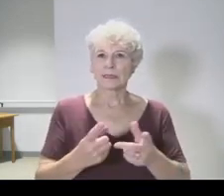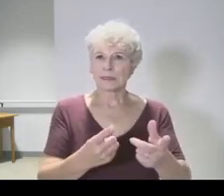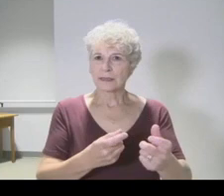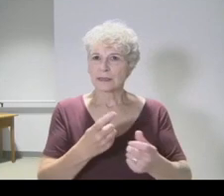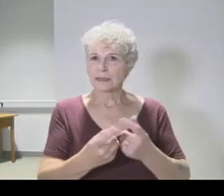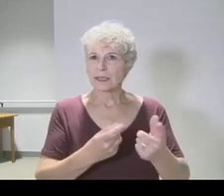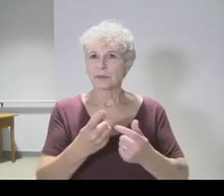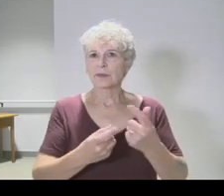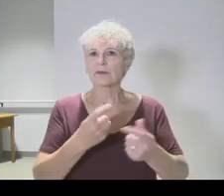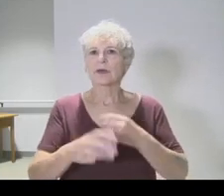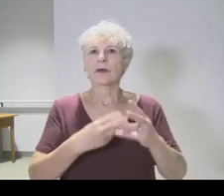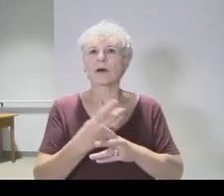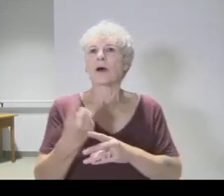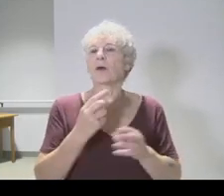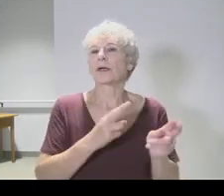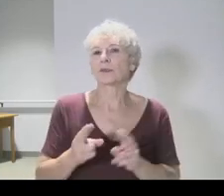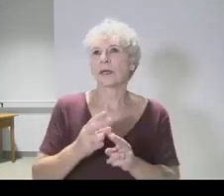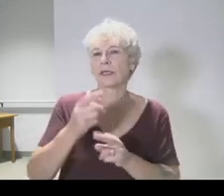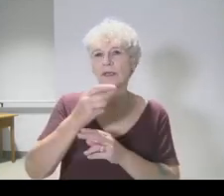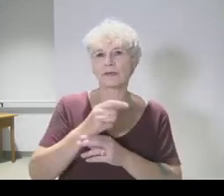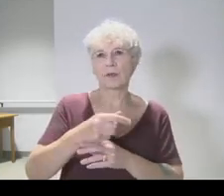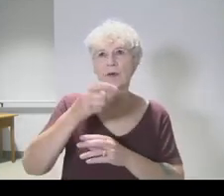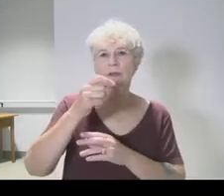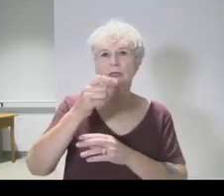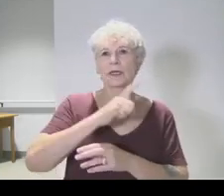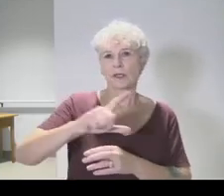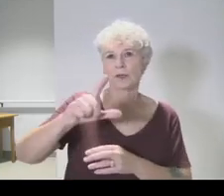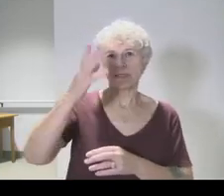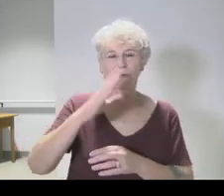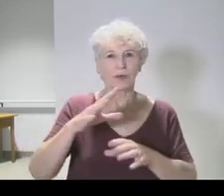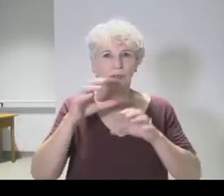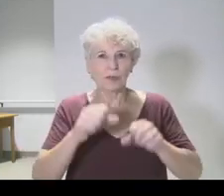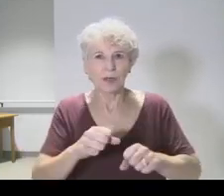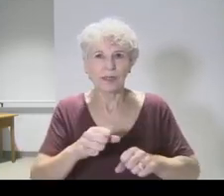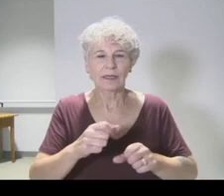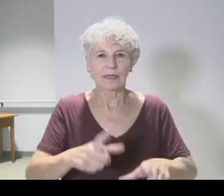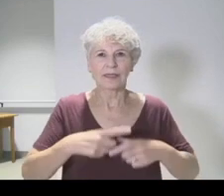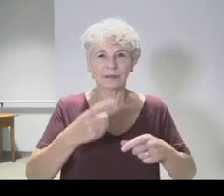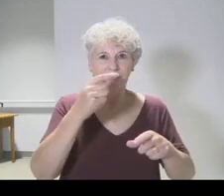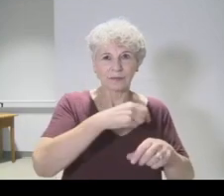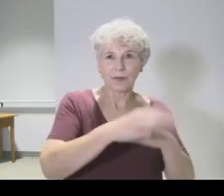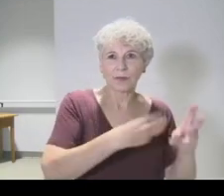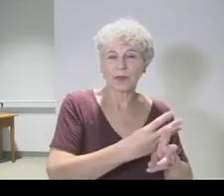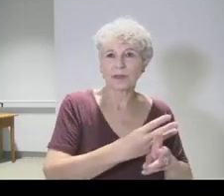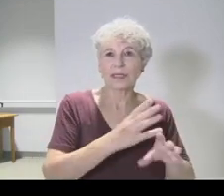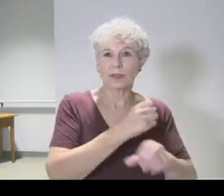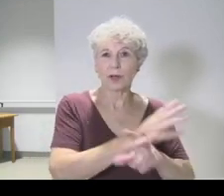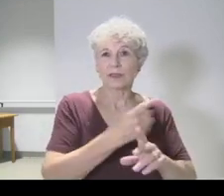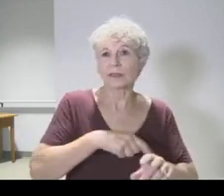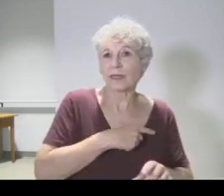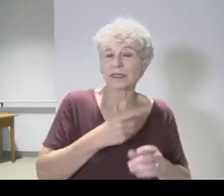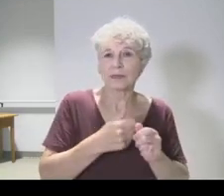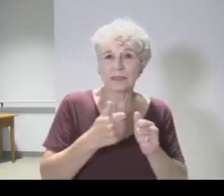Lord's return. Because if we're caught living in the world when Christ returns, that causes us to shrink back in shame because we've been